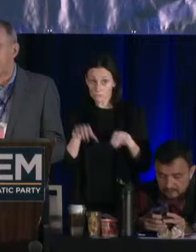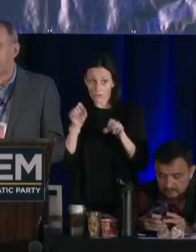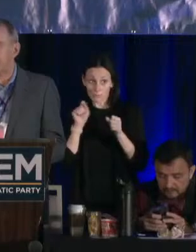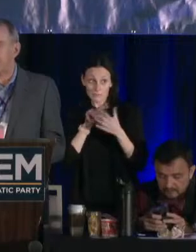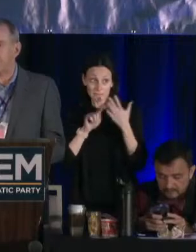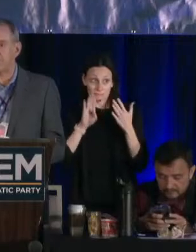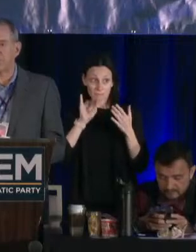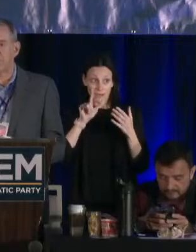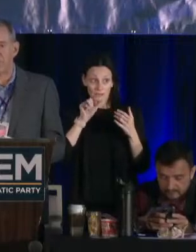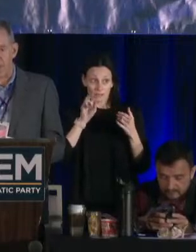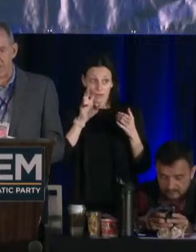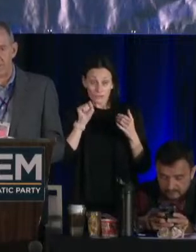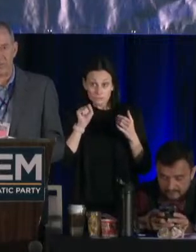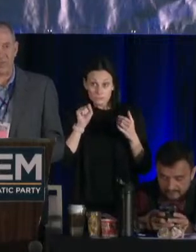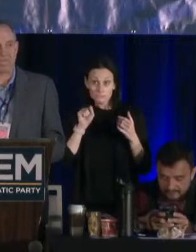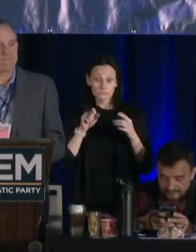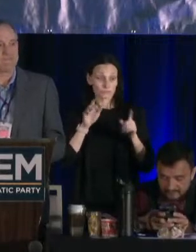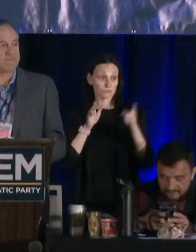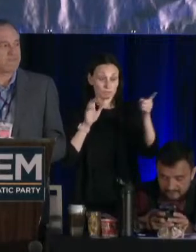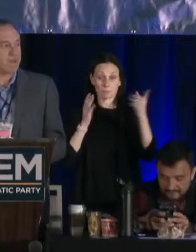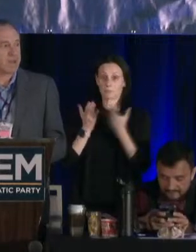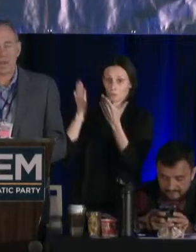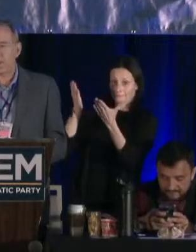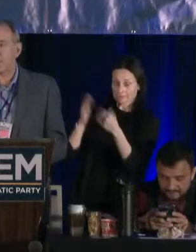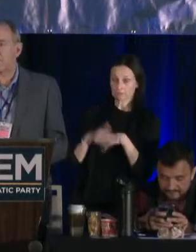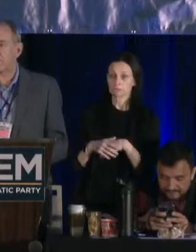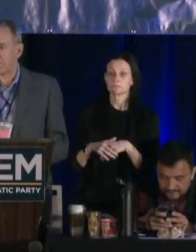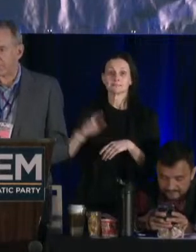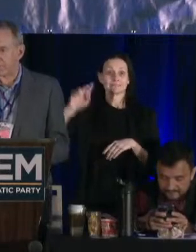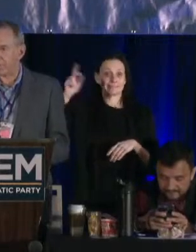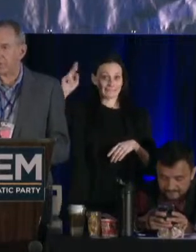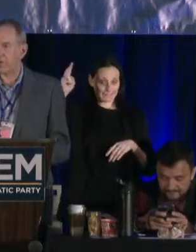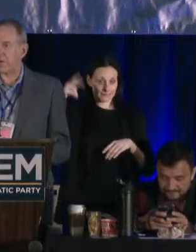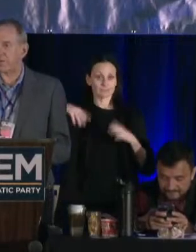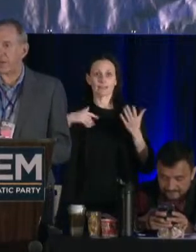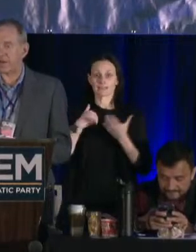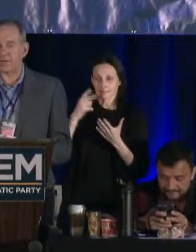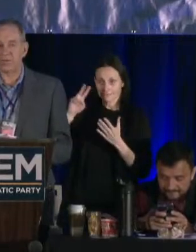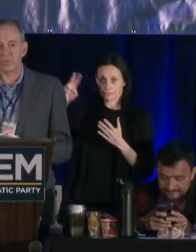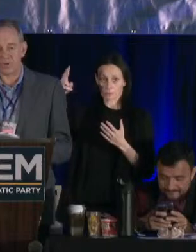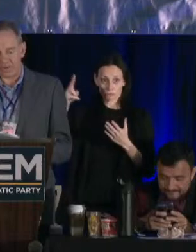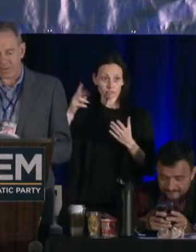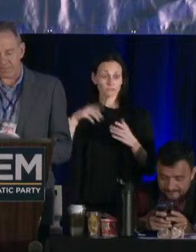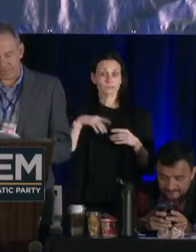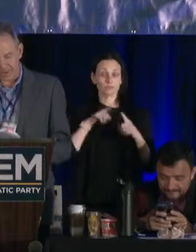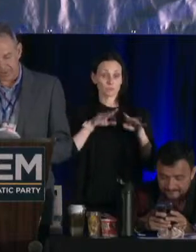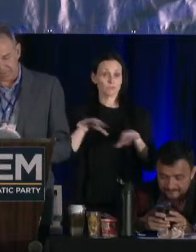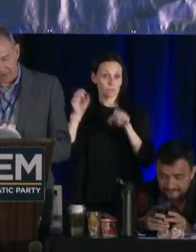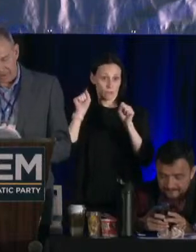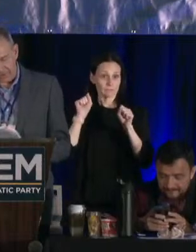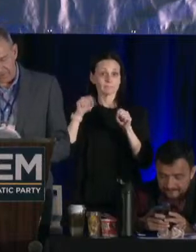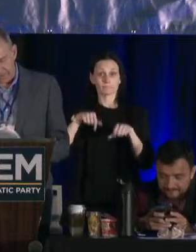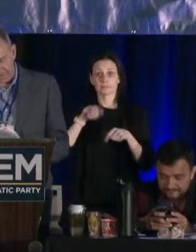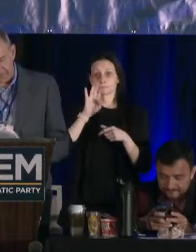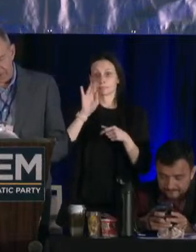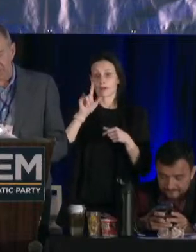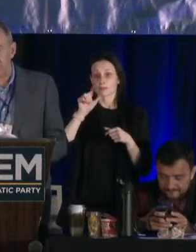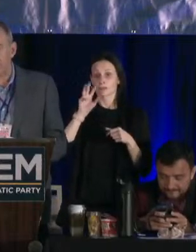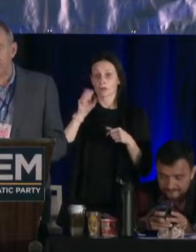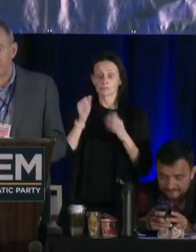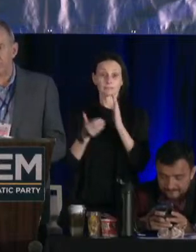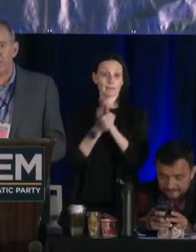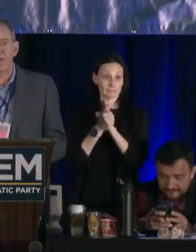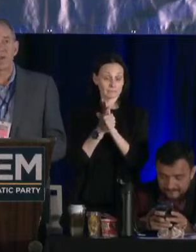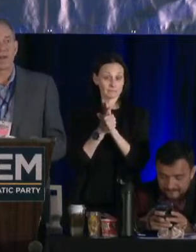these bylaws amendments for the ADEMs. There's a motion and second to adopt these bylaws amendments to